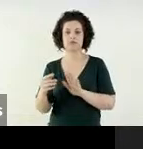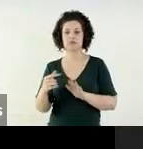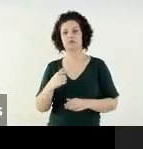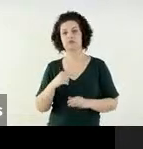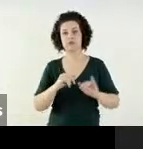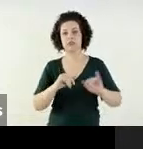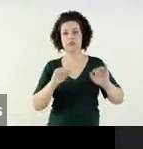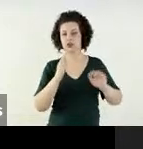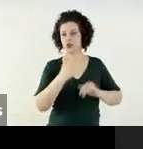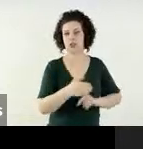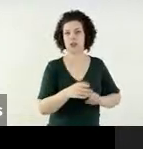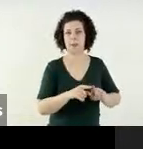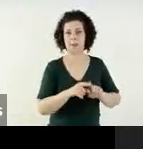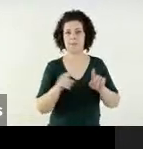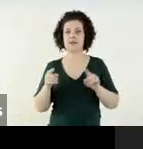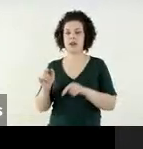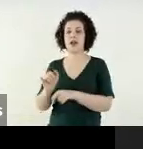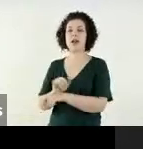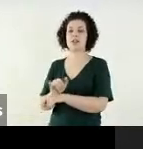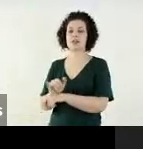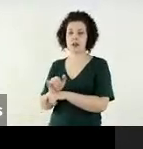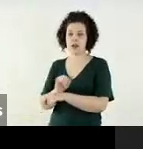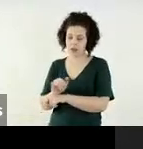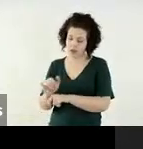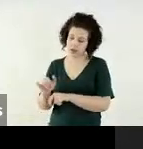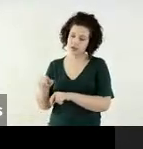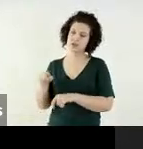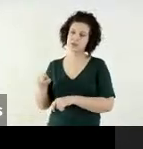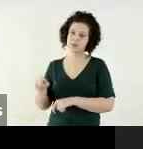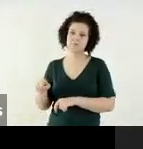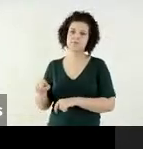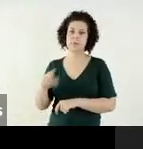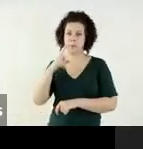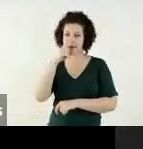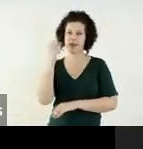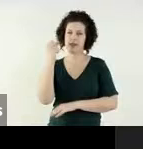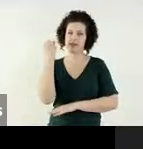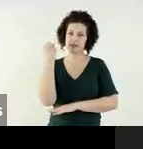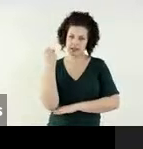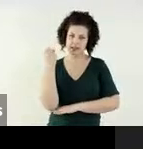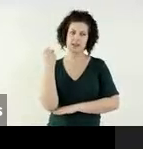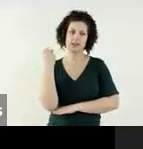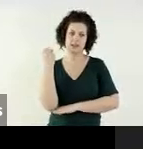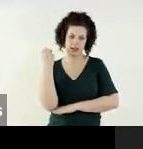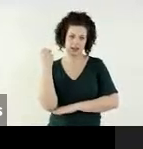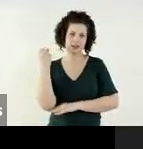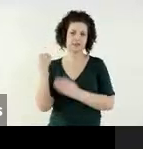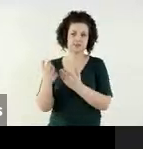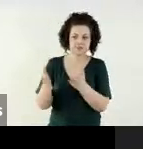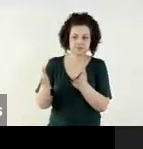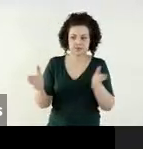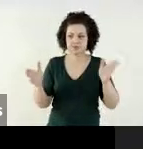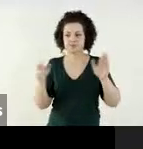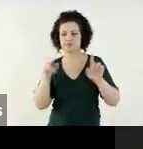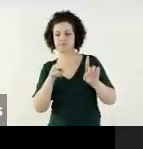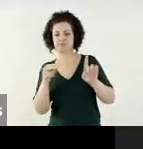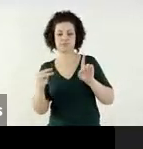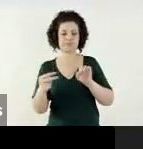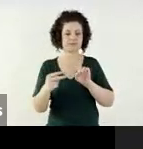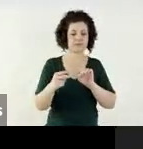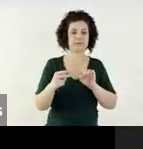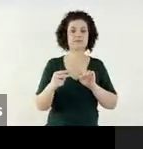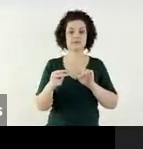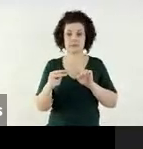it encompasses both modes of looking and, most importantly, looking back. So in other words, not only being looked